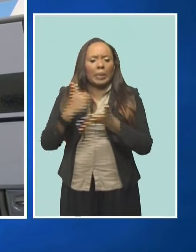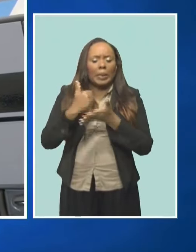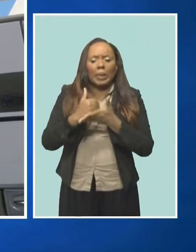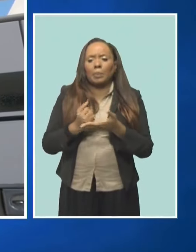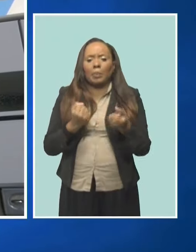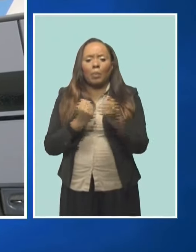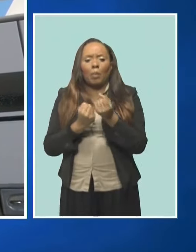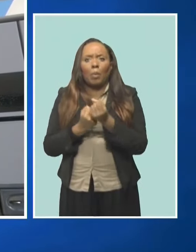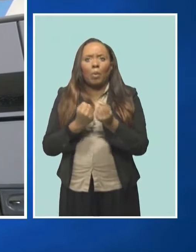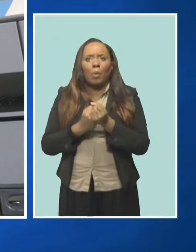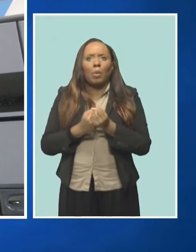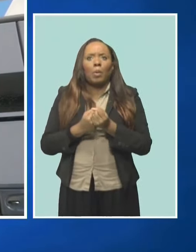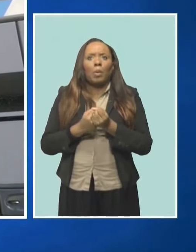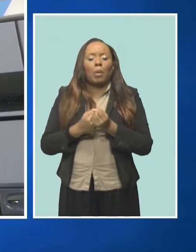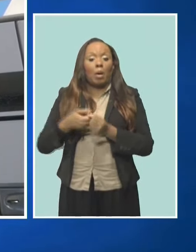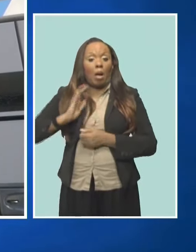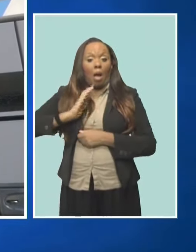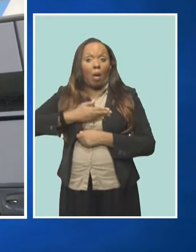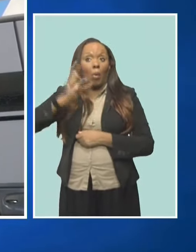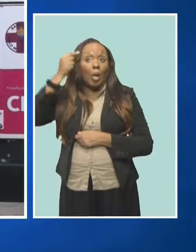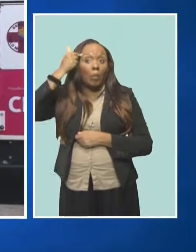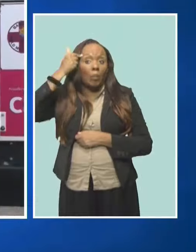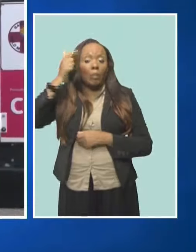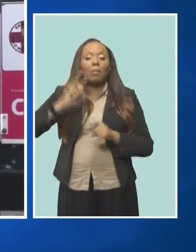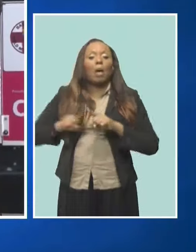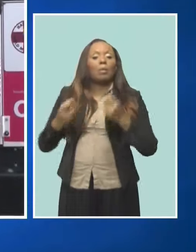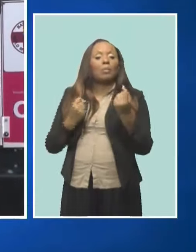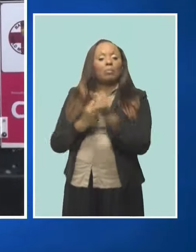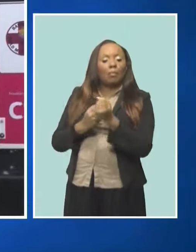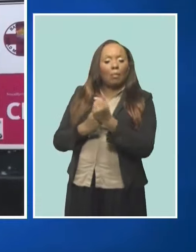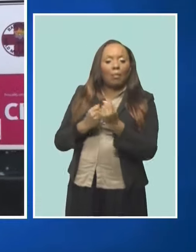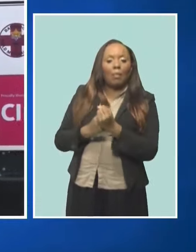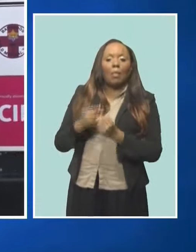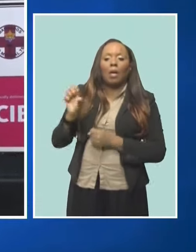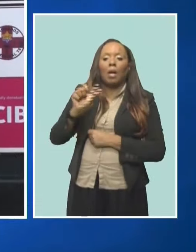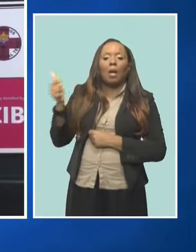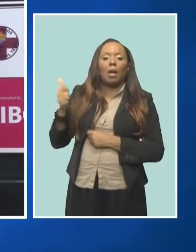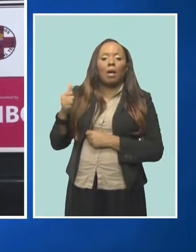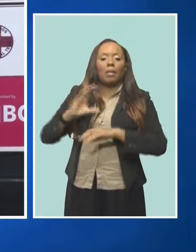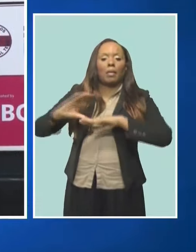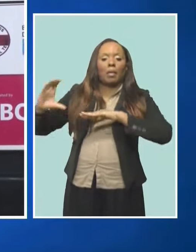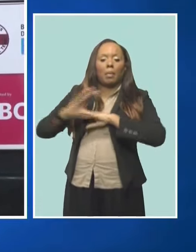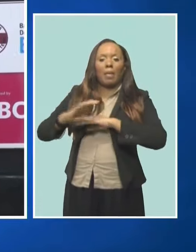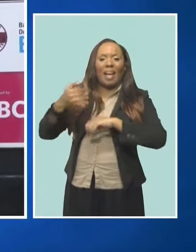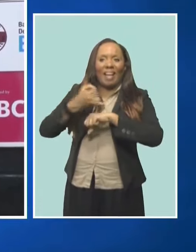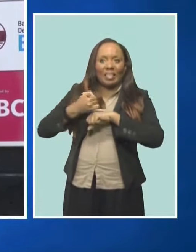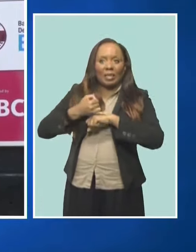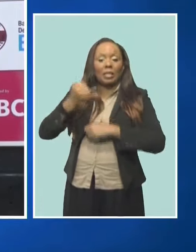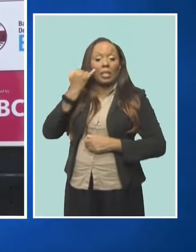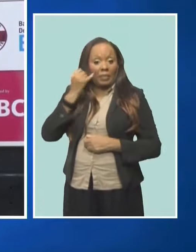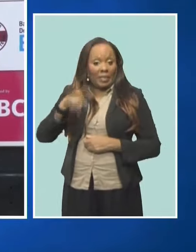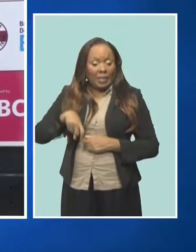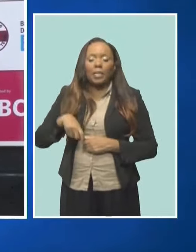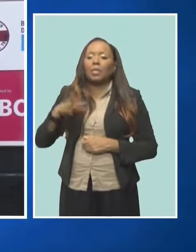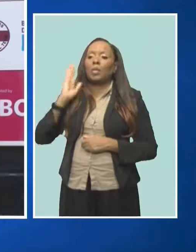support the government of Barbados, but also to support other regional governments if there's a need for it.